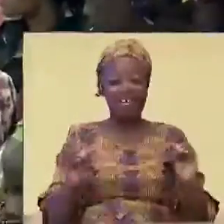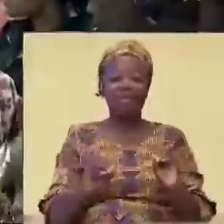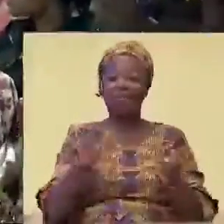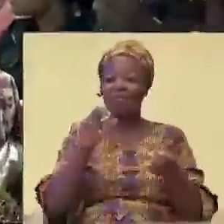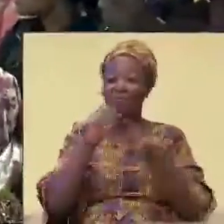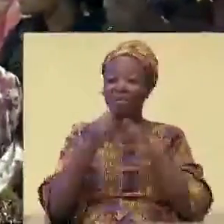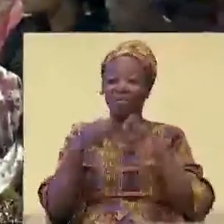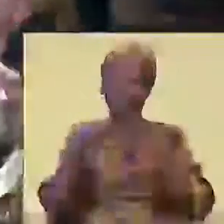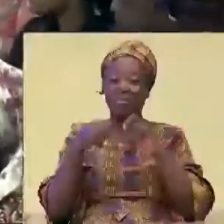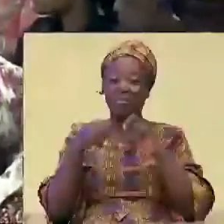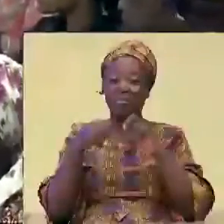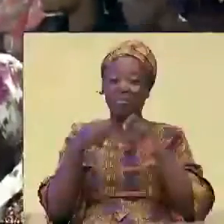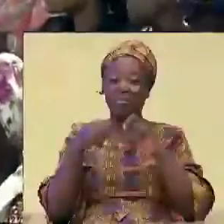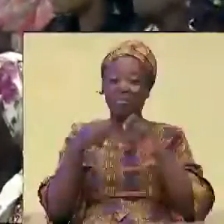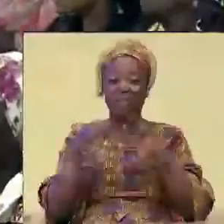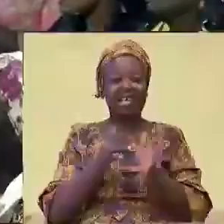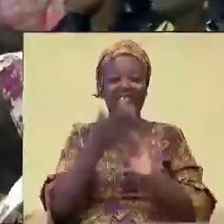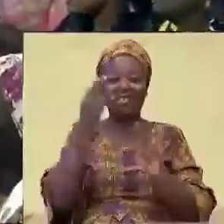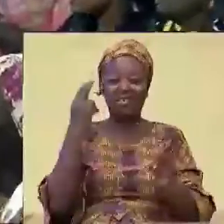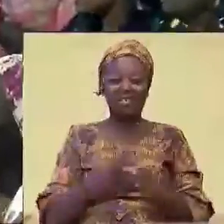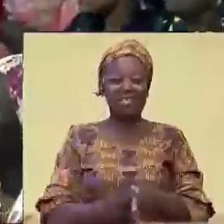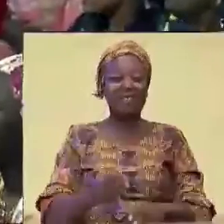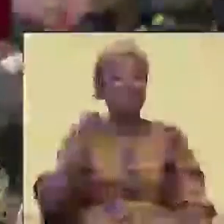more injury in your life.